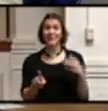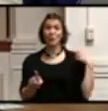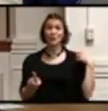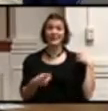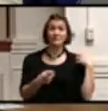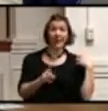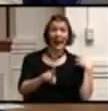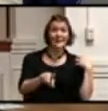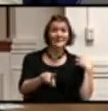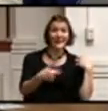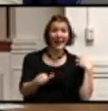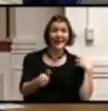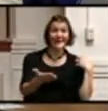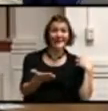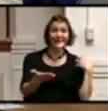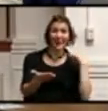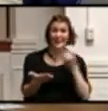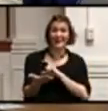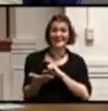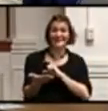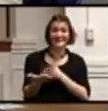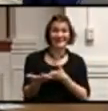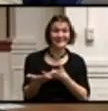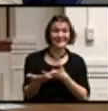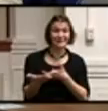Chief's here? Any questions about this application?